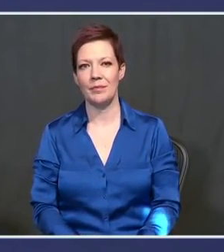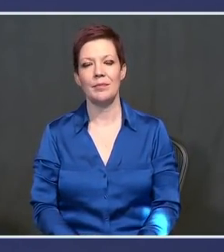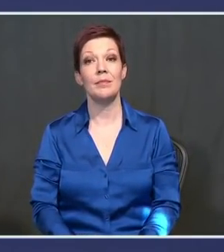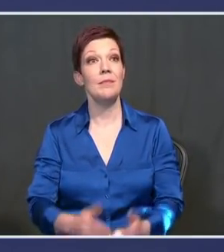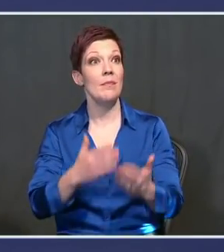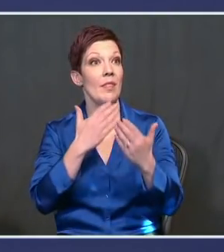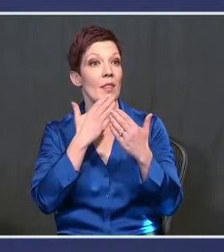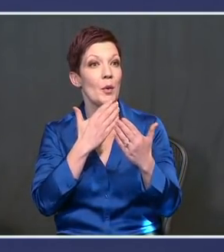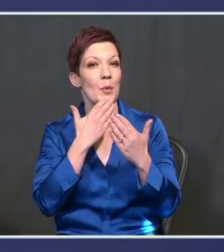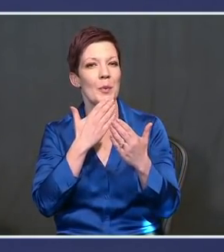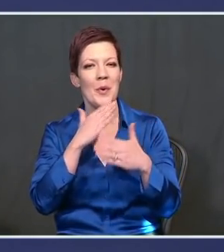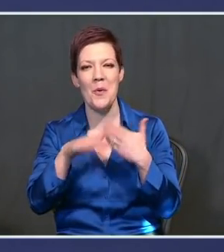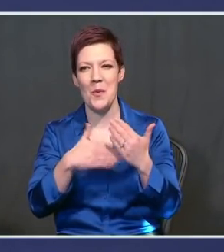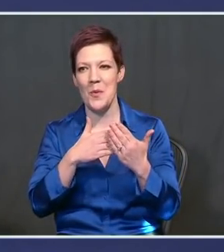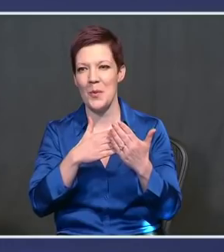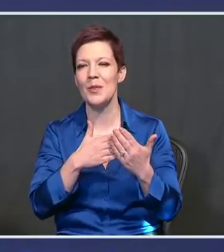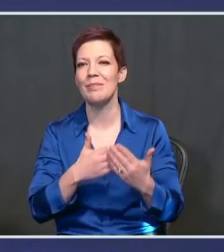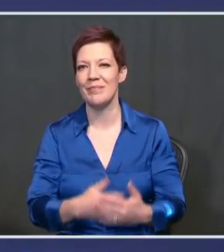Thank you all.